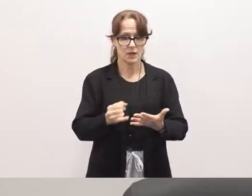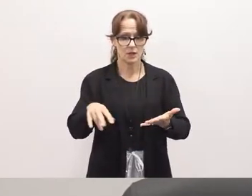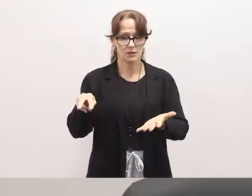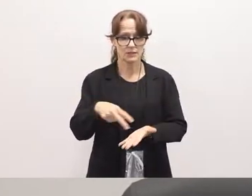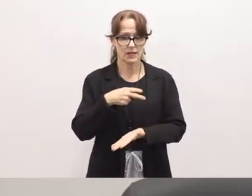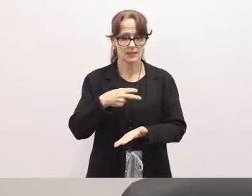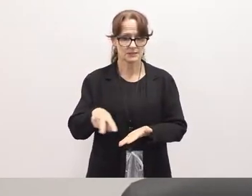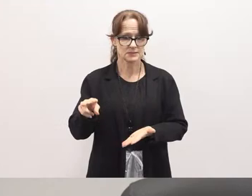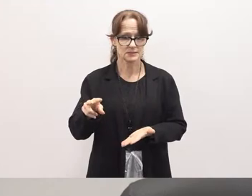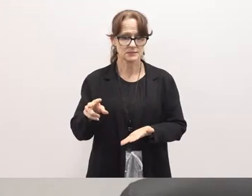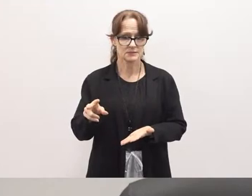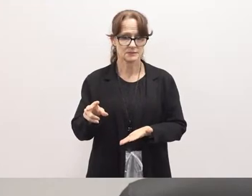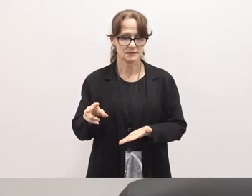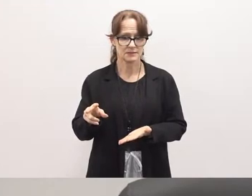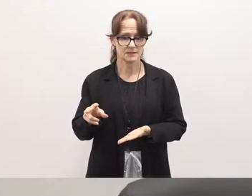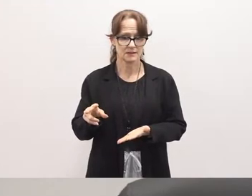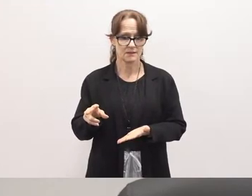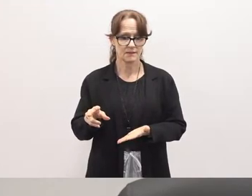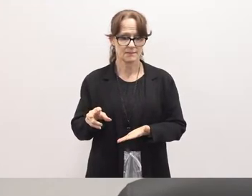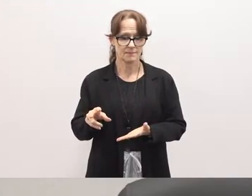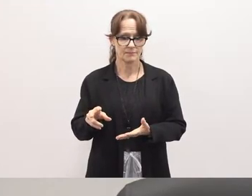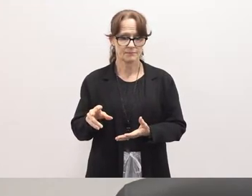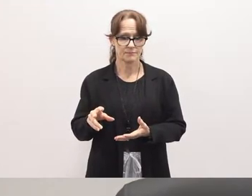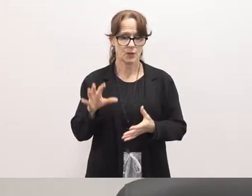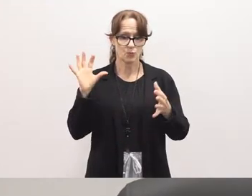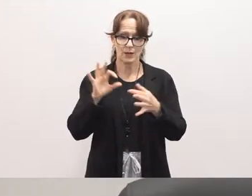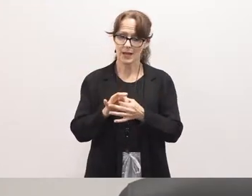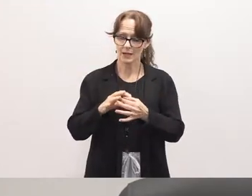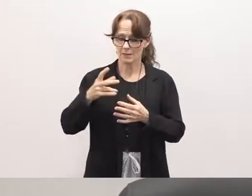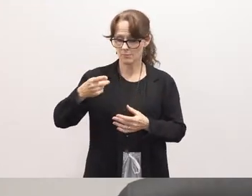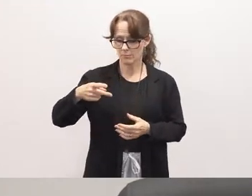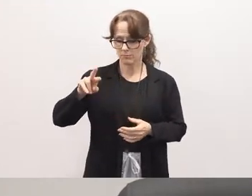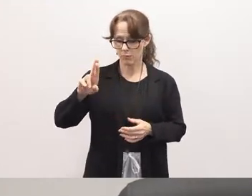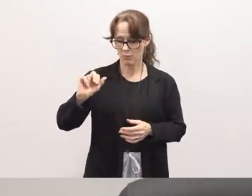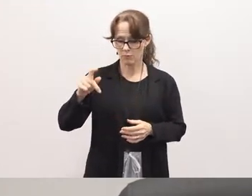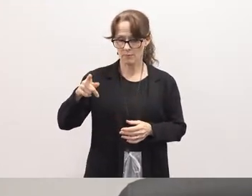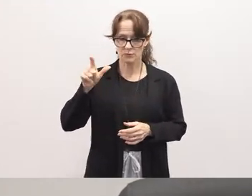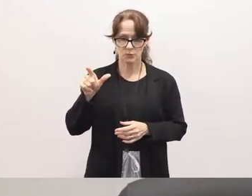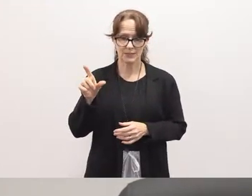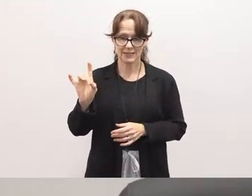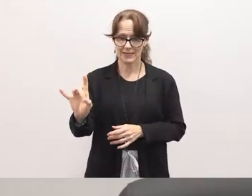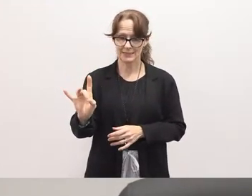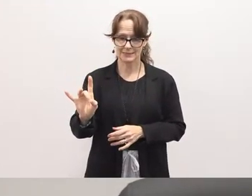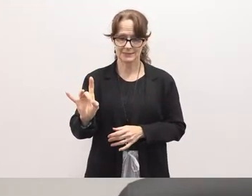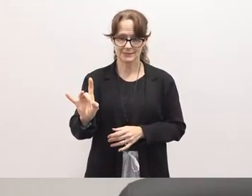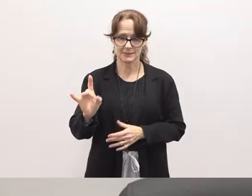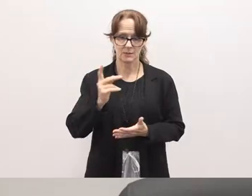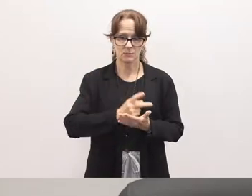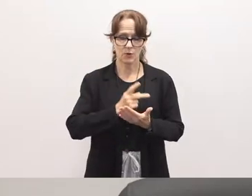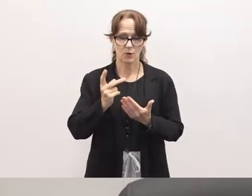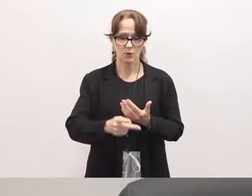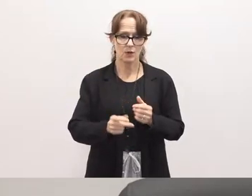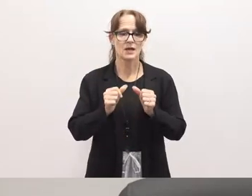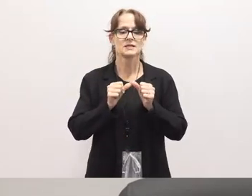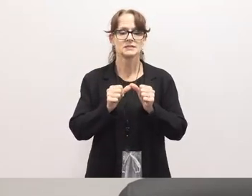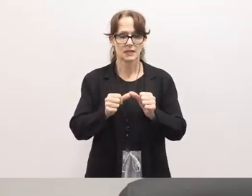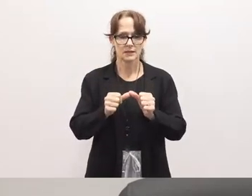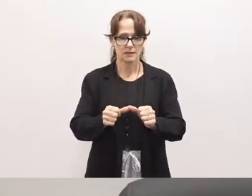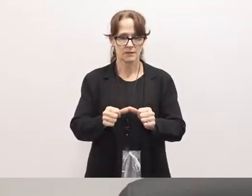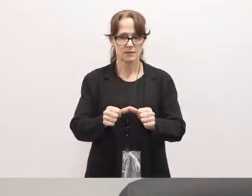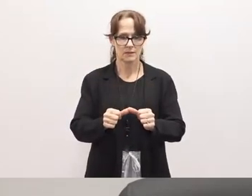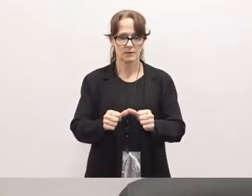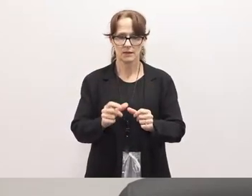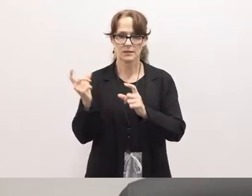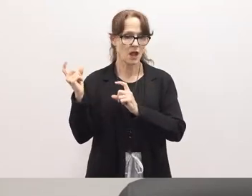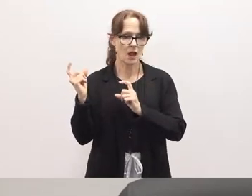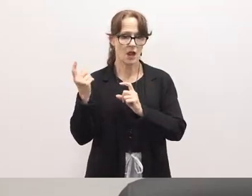dance, due to Prop 28. These are programs that are going to be sustainable. This is not grant